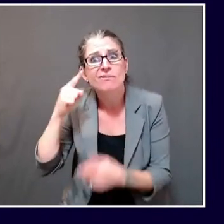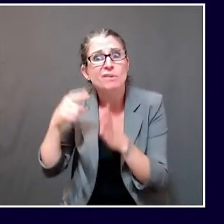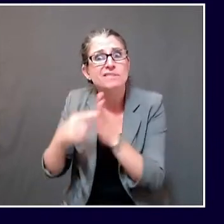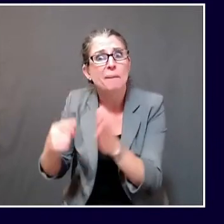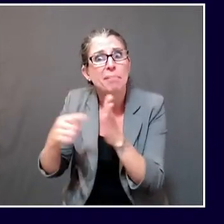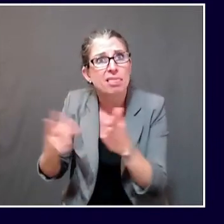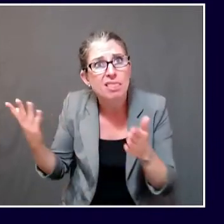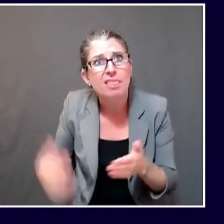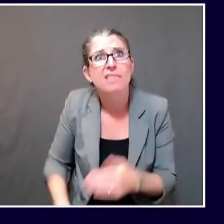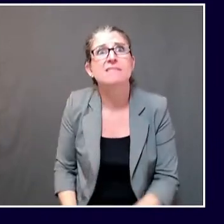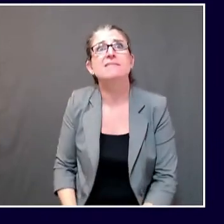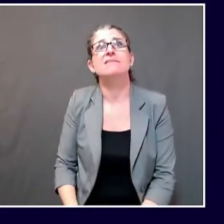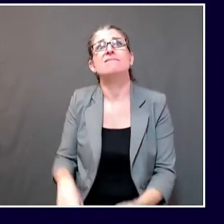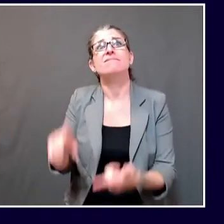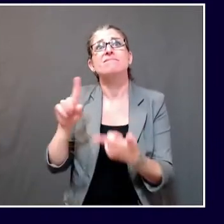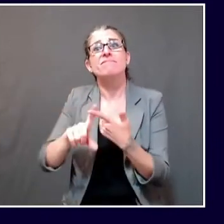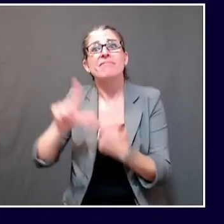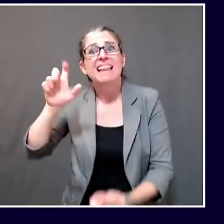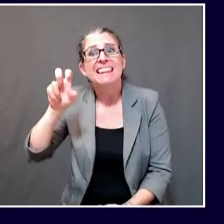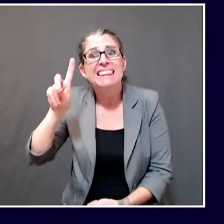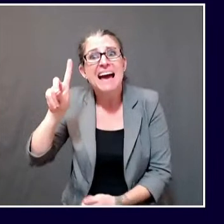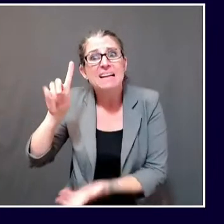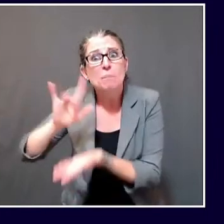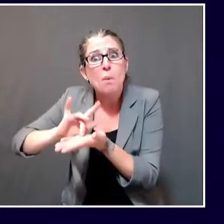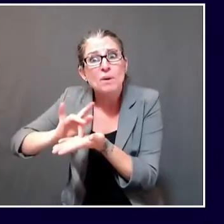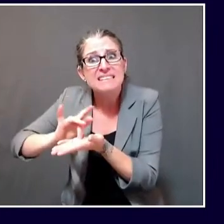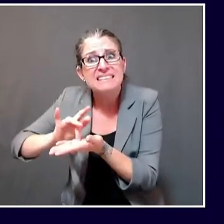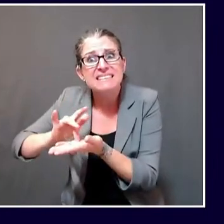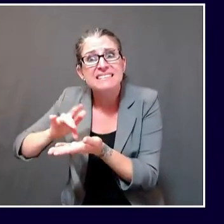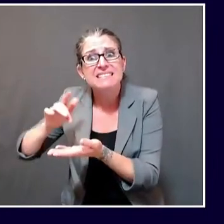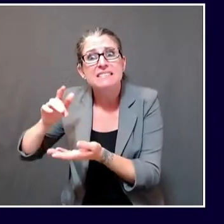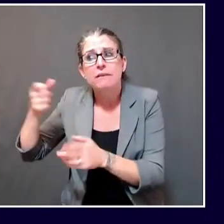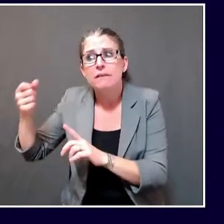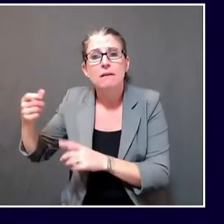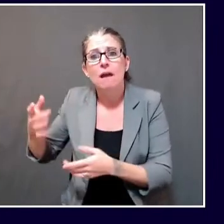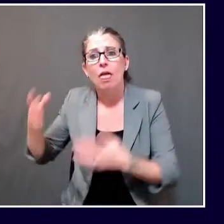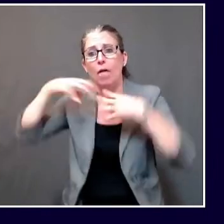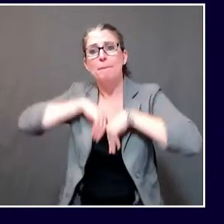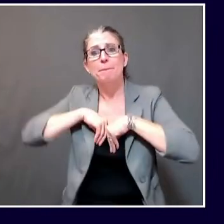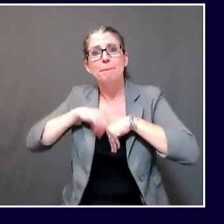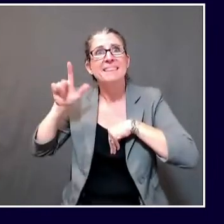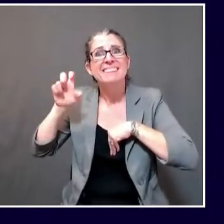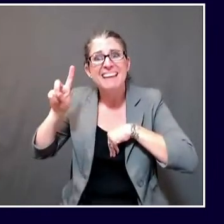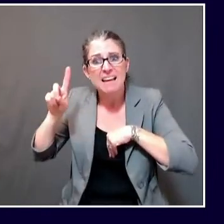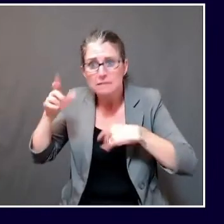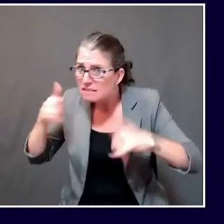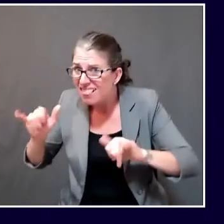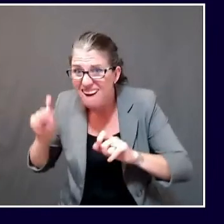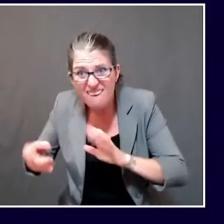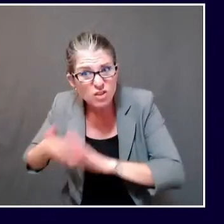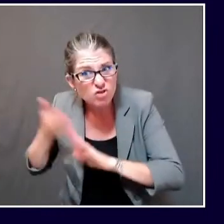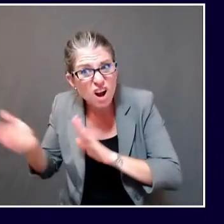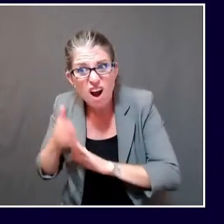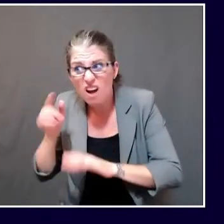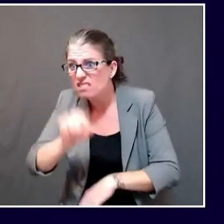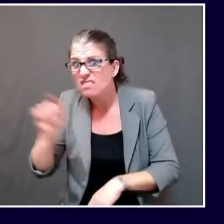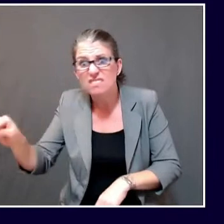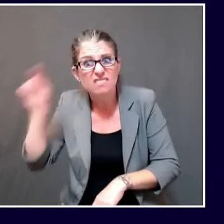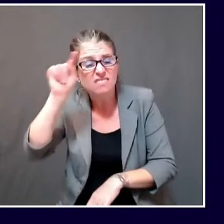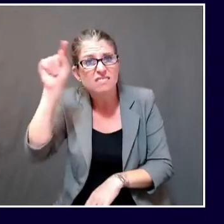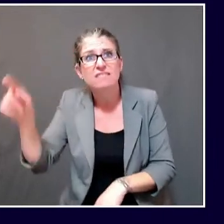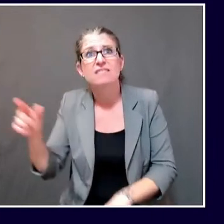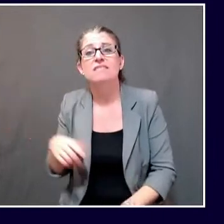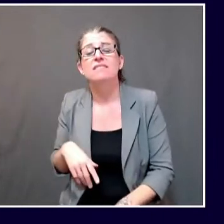lead poisoning, haven't gone away. Maine CDC's laboratory continues to do that testing as well.